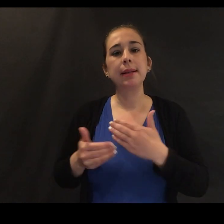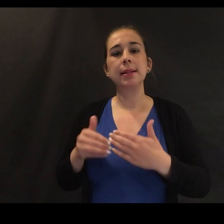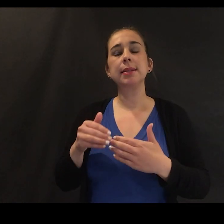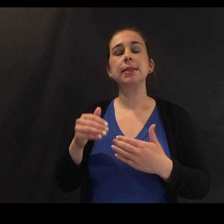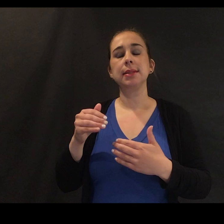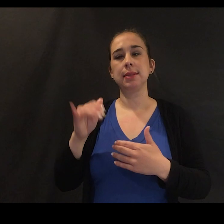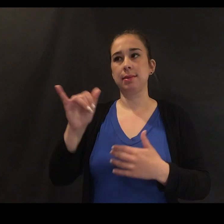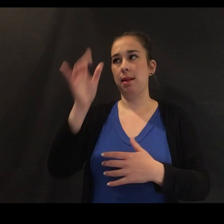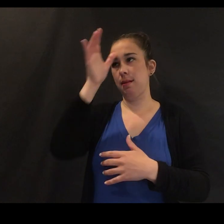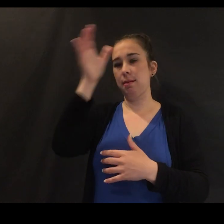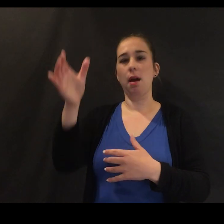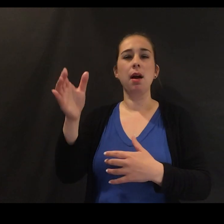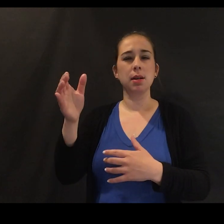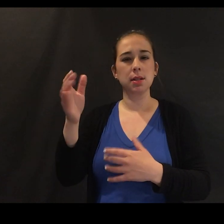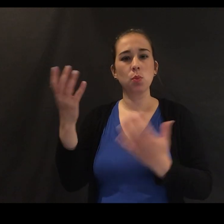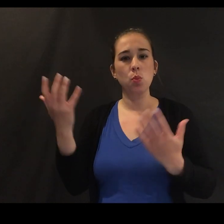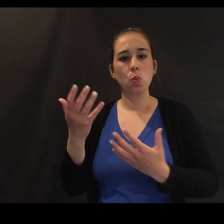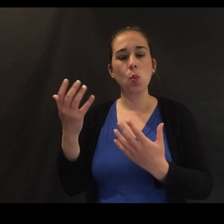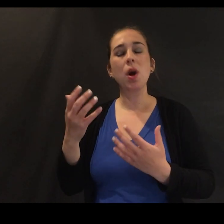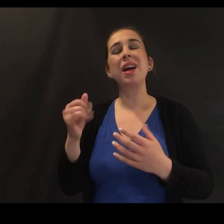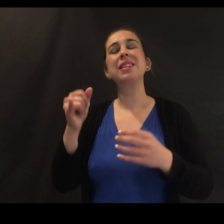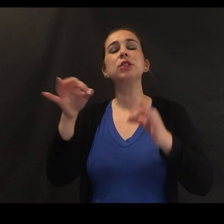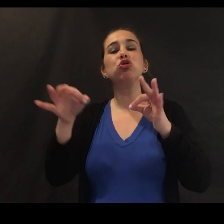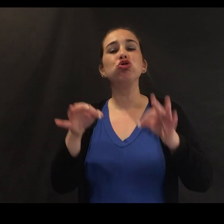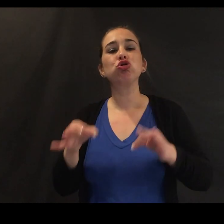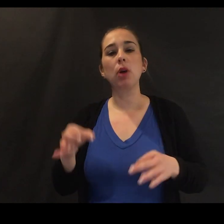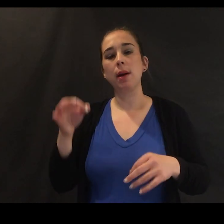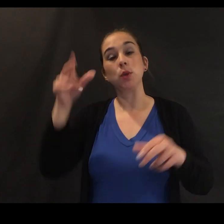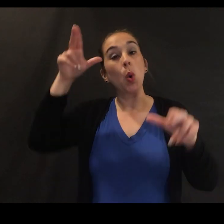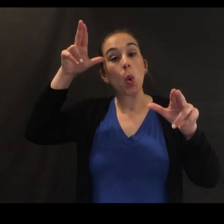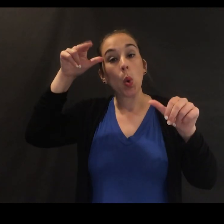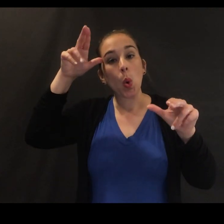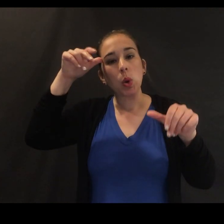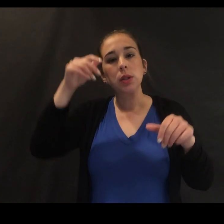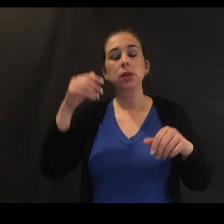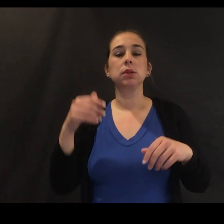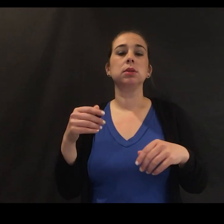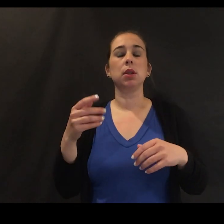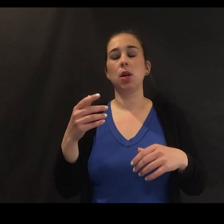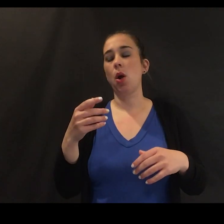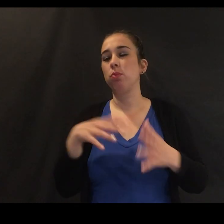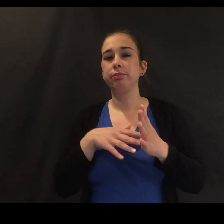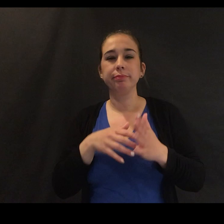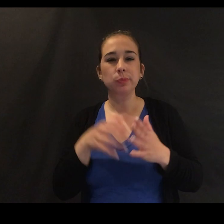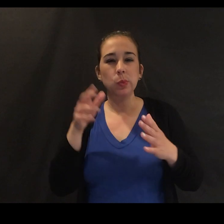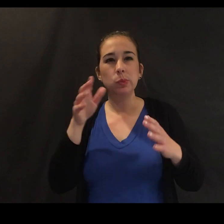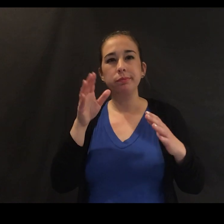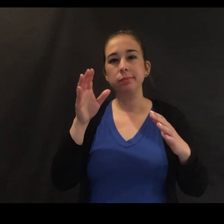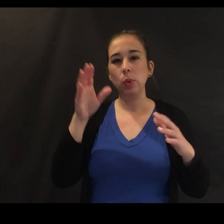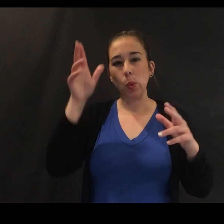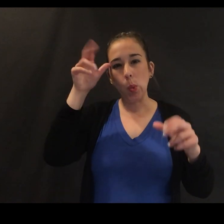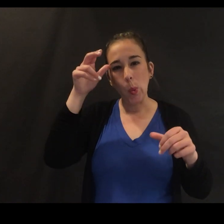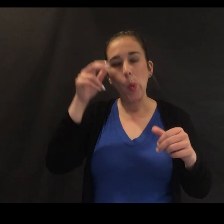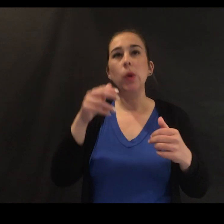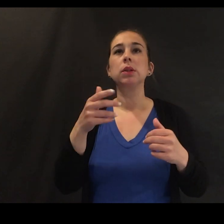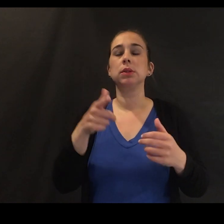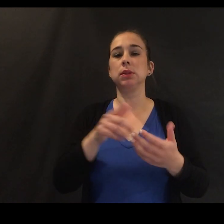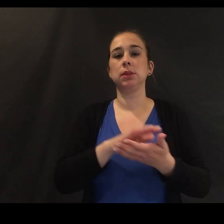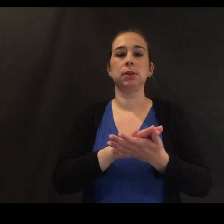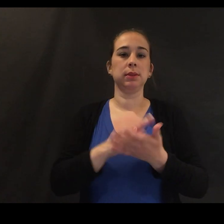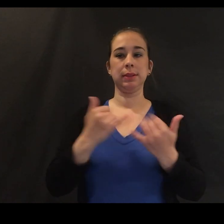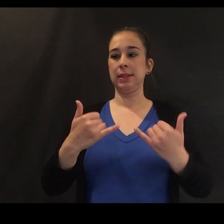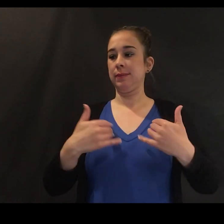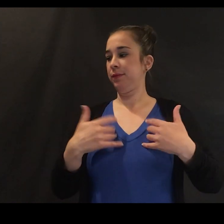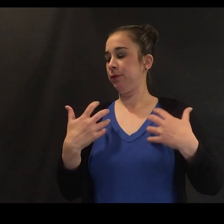gentleness and kindness, is a word that describes a horse. It's a meek horse, and a horse that's actually been domesticated. It has strength and it